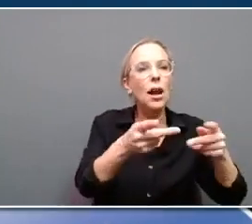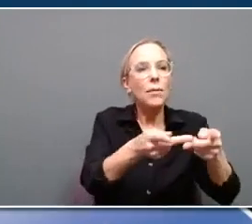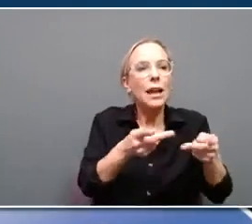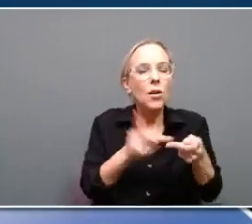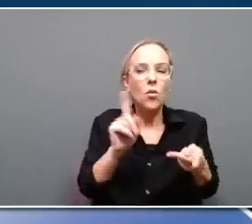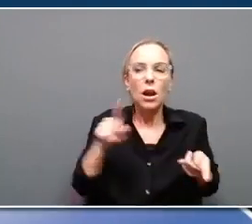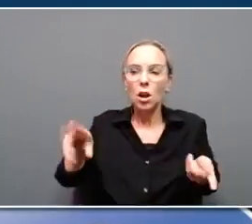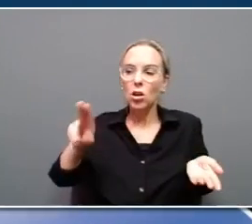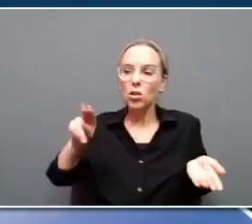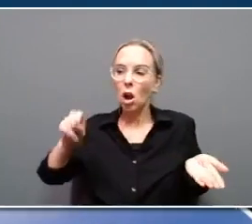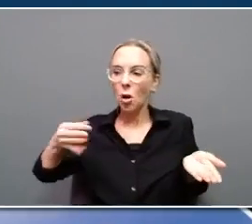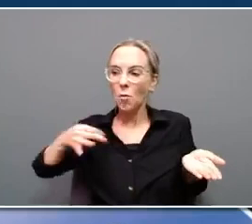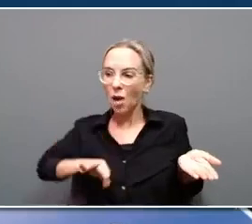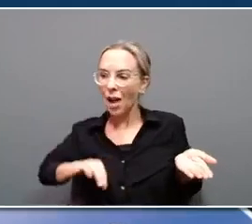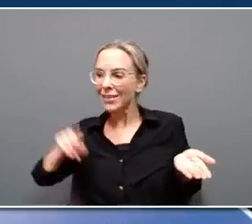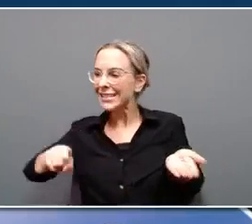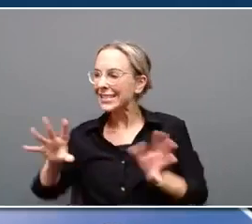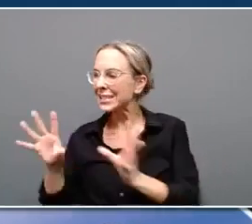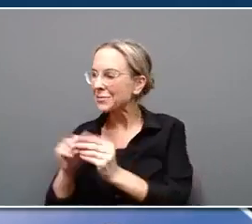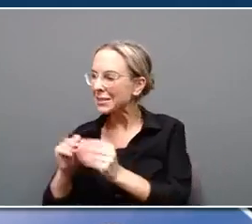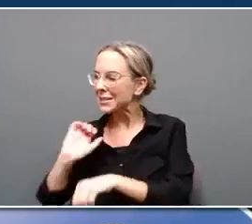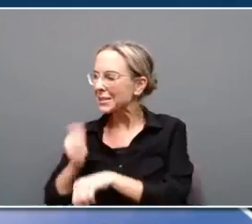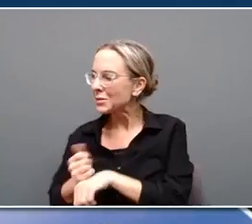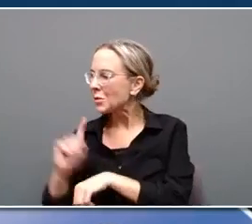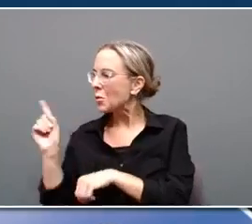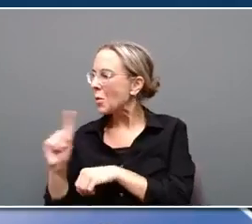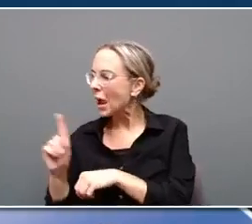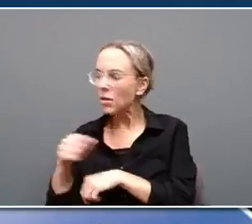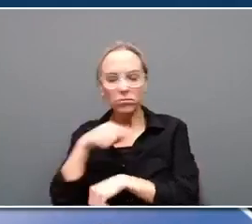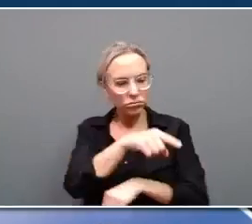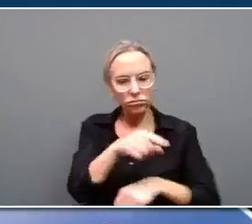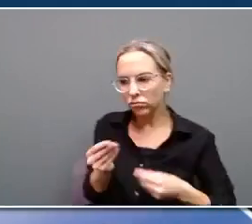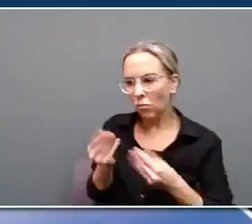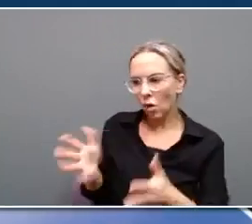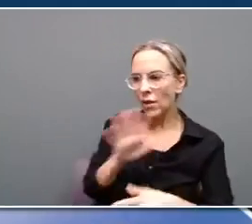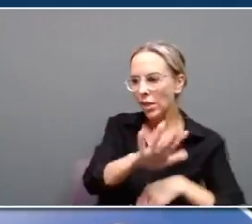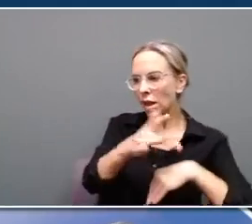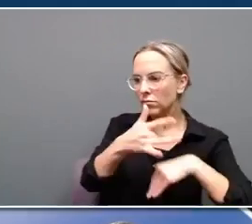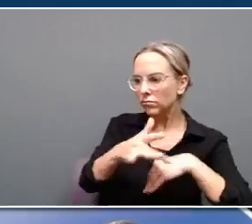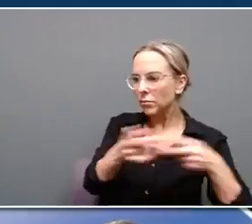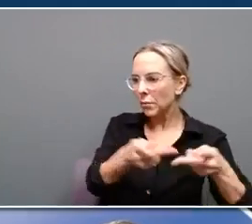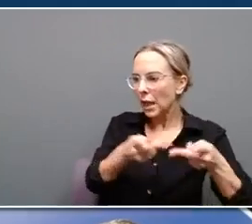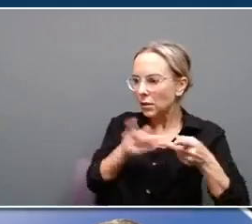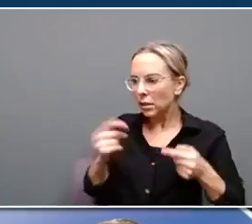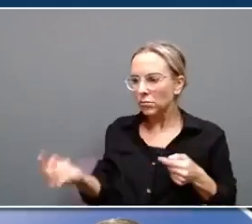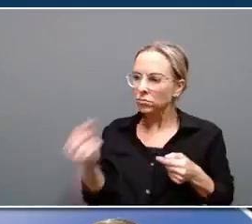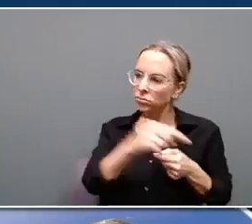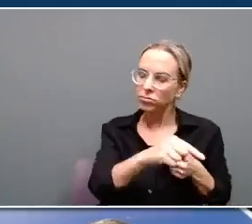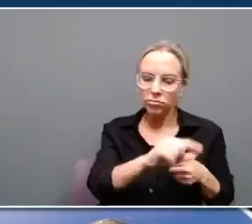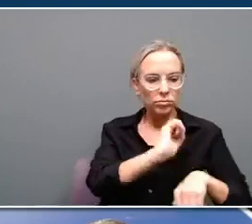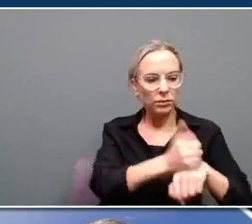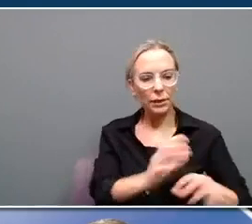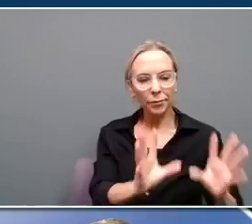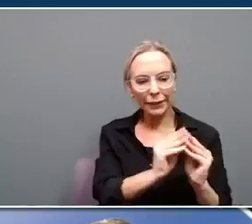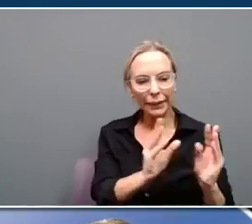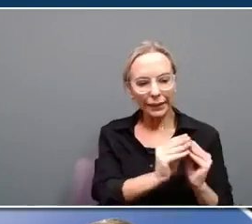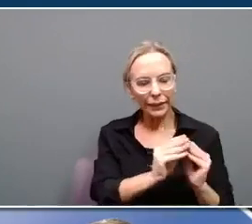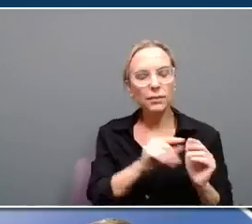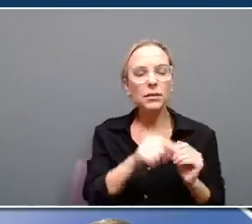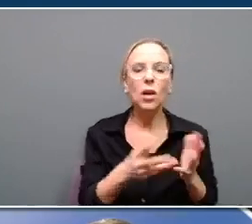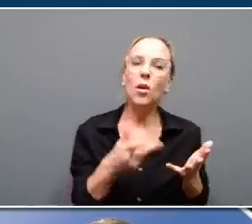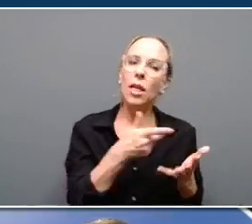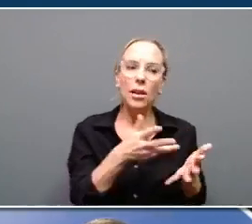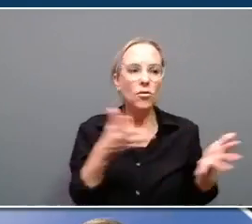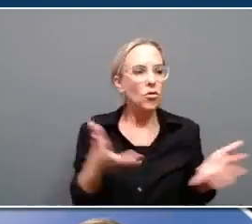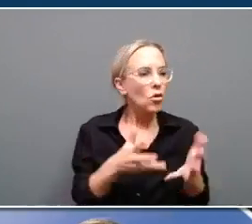the space. These are some really great owners, some friends of mine, very philanthropic in their communities,